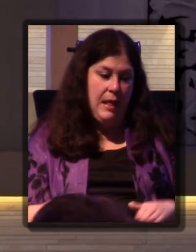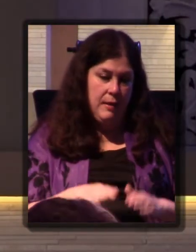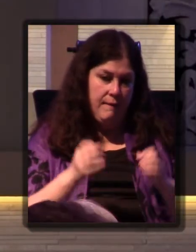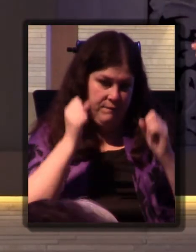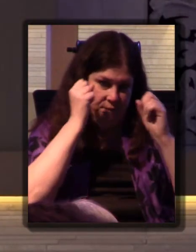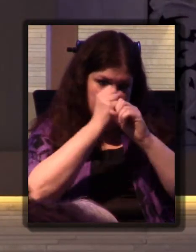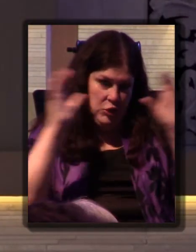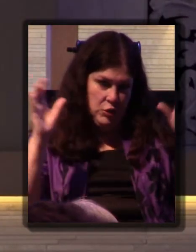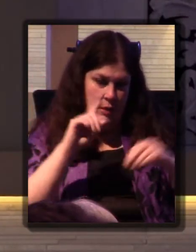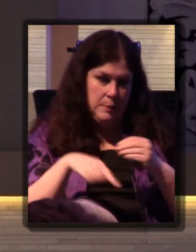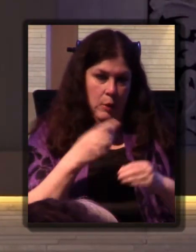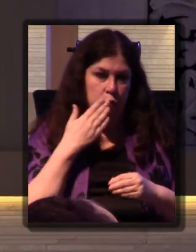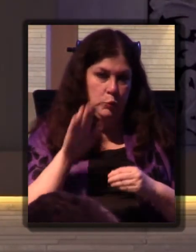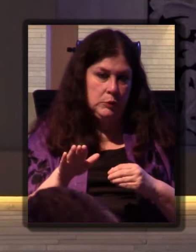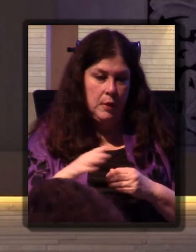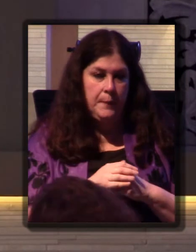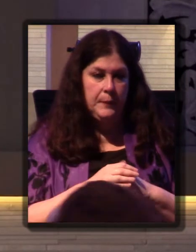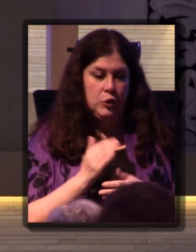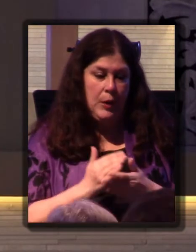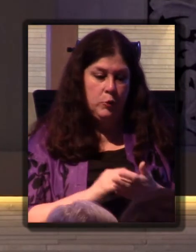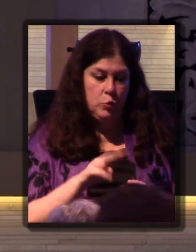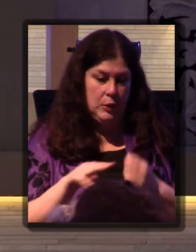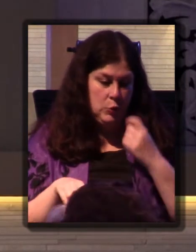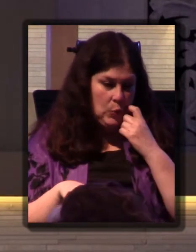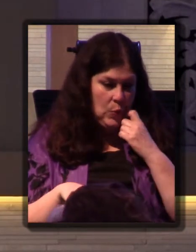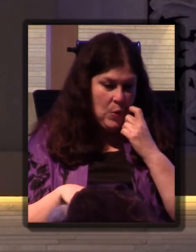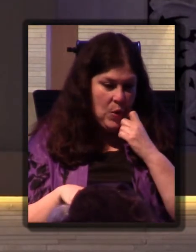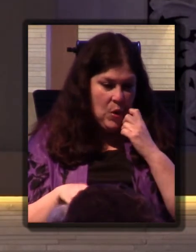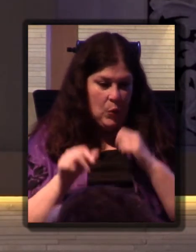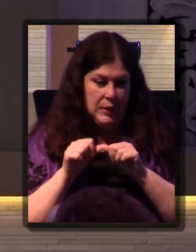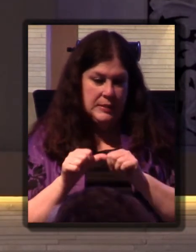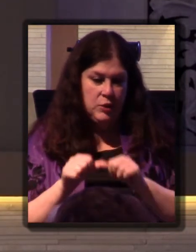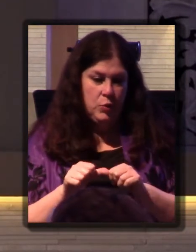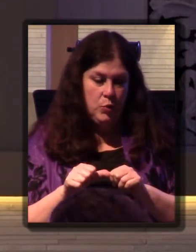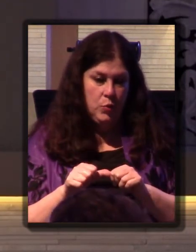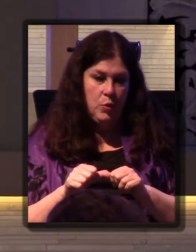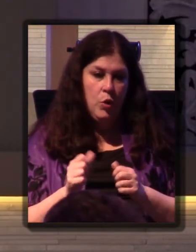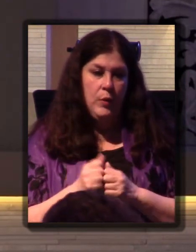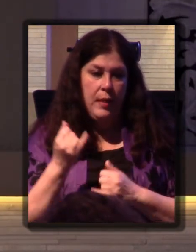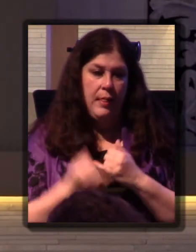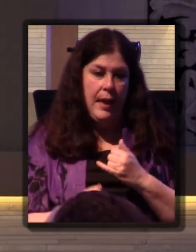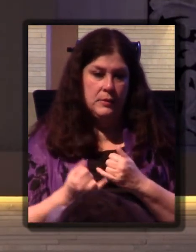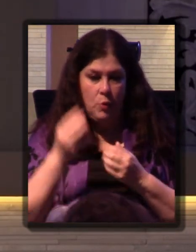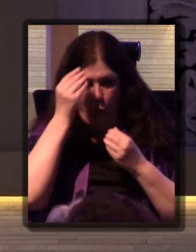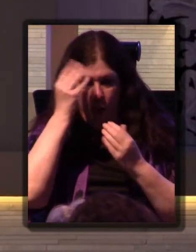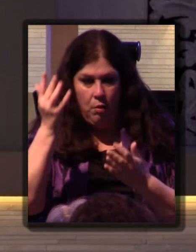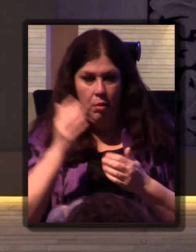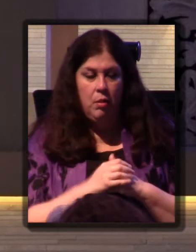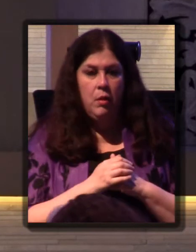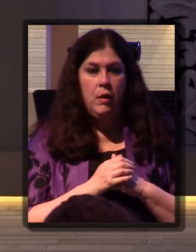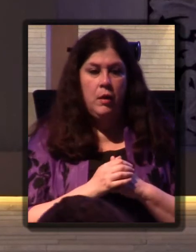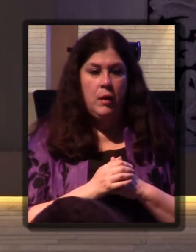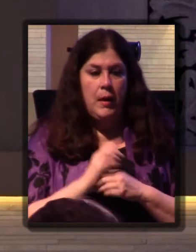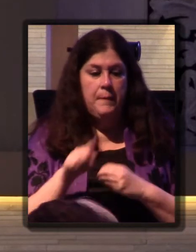the Valley of Vision, which is about Jerusalem in chapter 22. And we're going to pick up briefly with the last